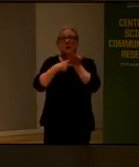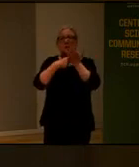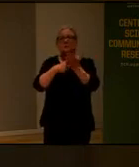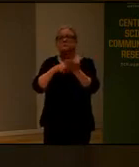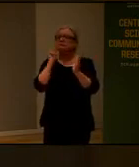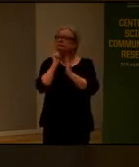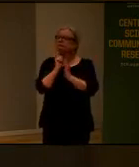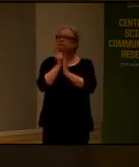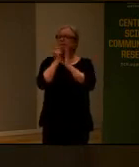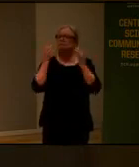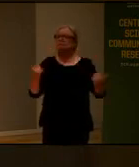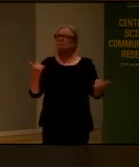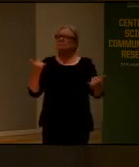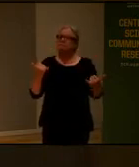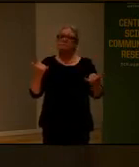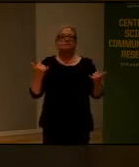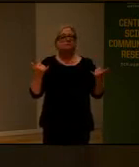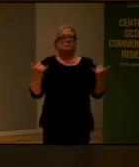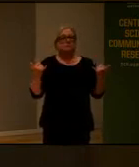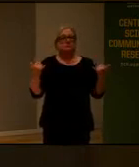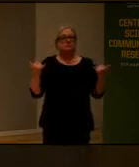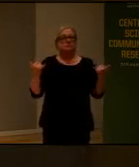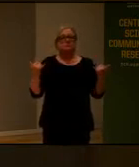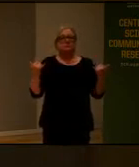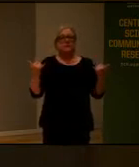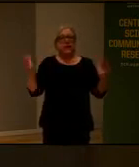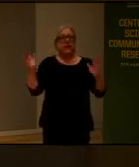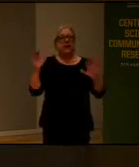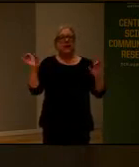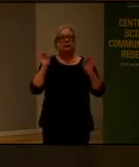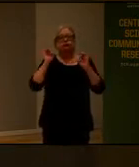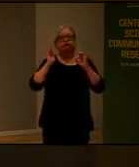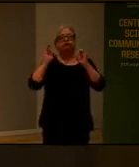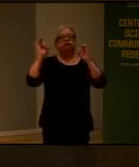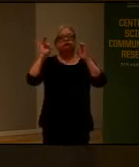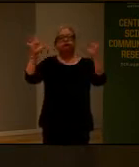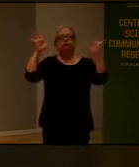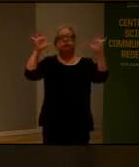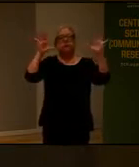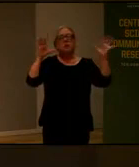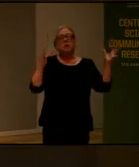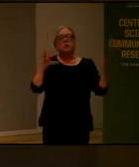moment of arguably crisis within healthcare.